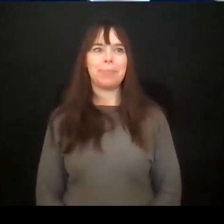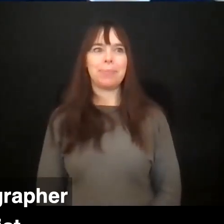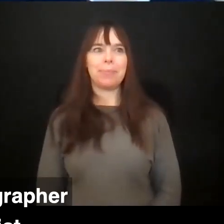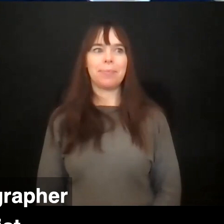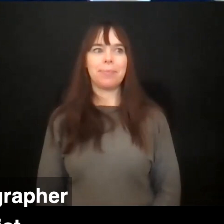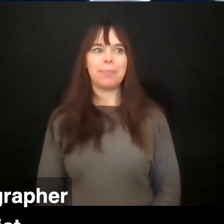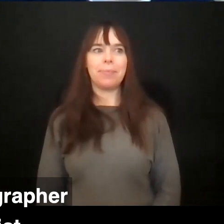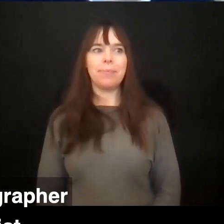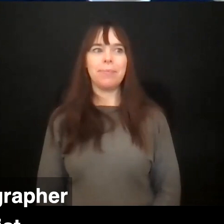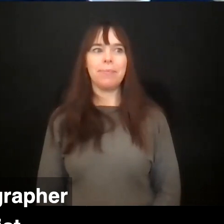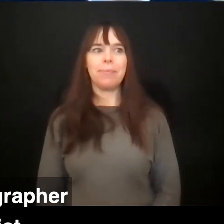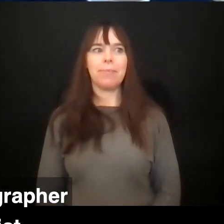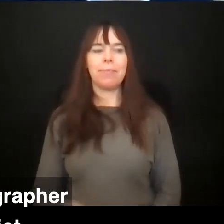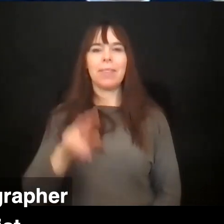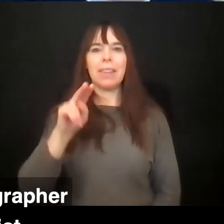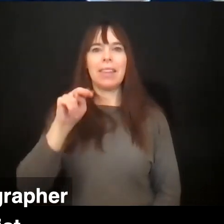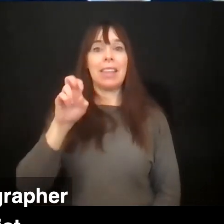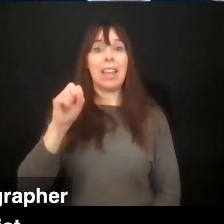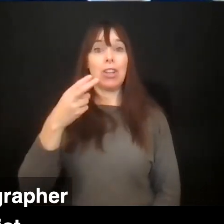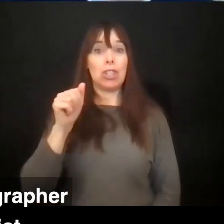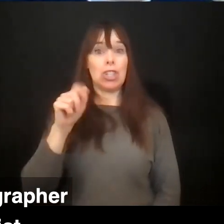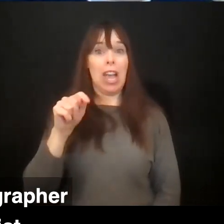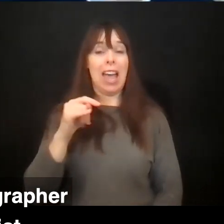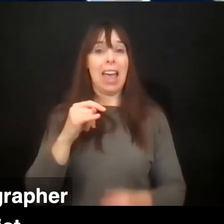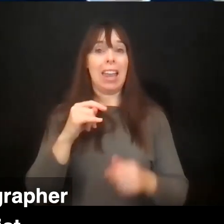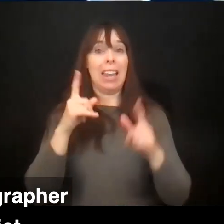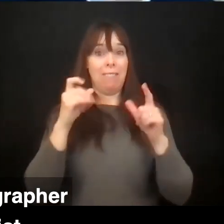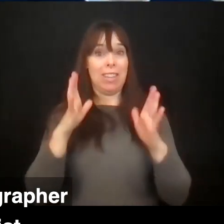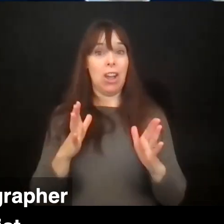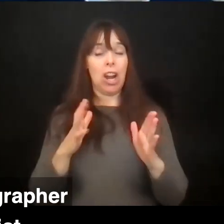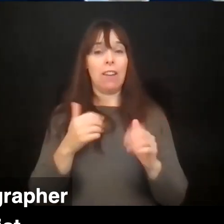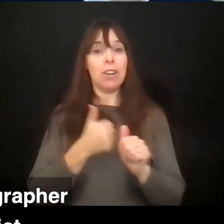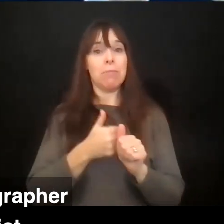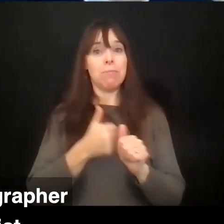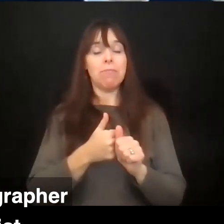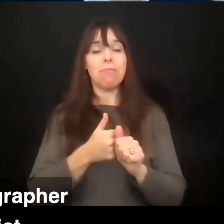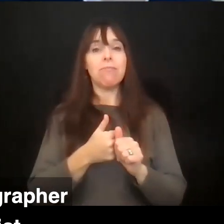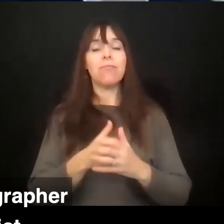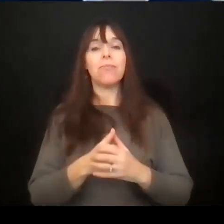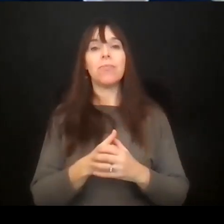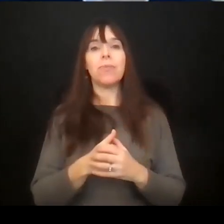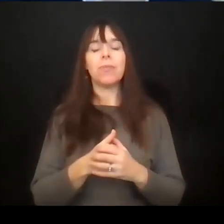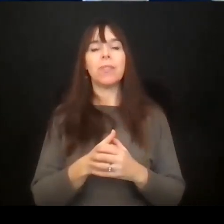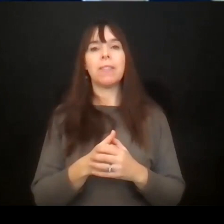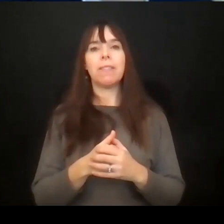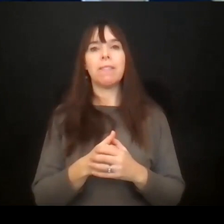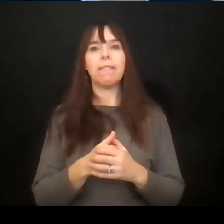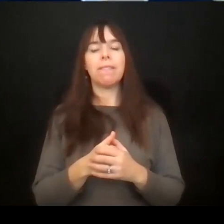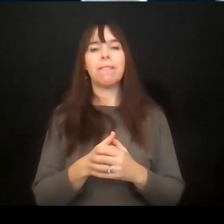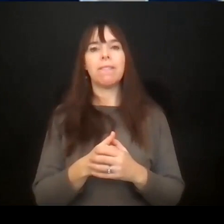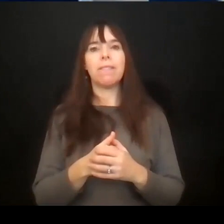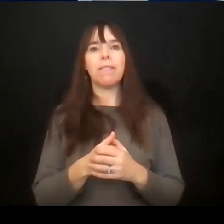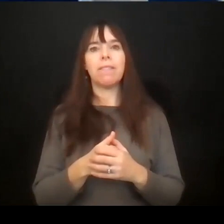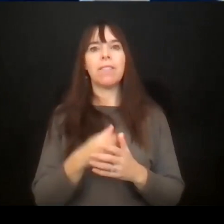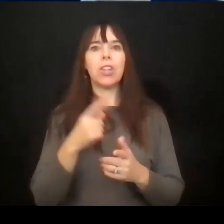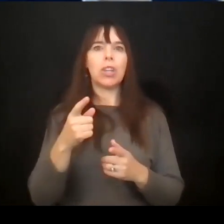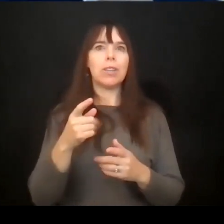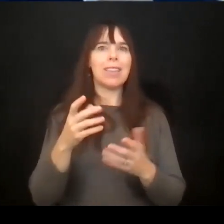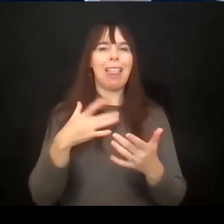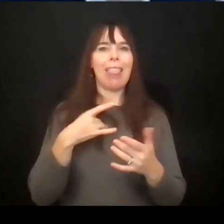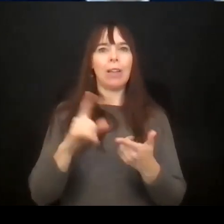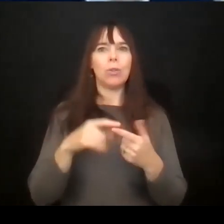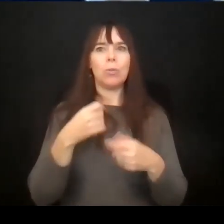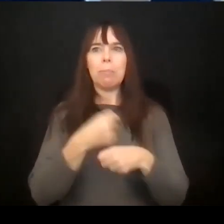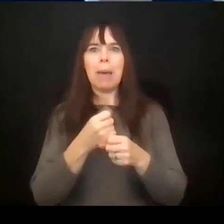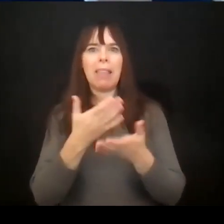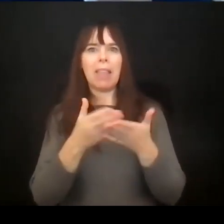1996. Shireen Nishat is a photographer and a conceptual artist.